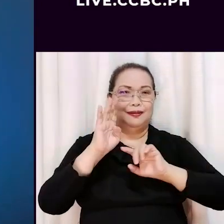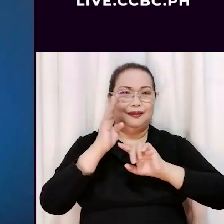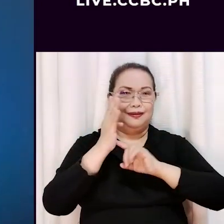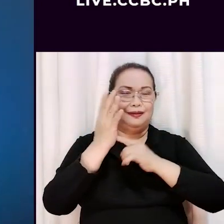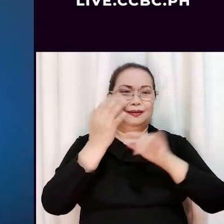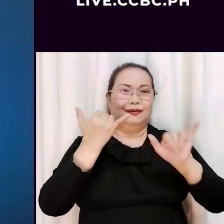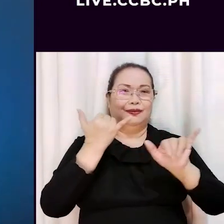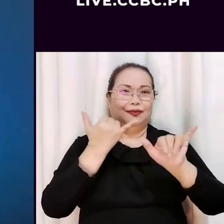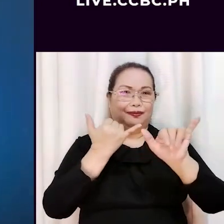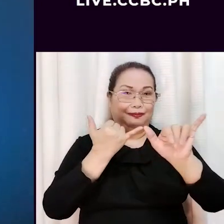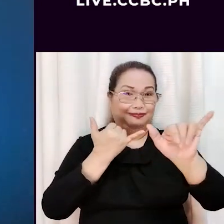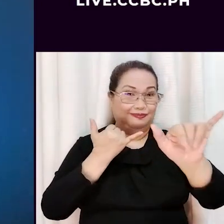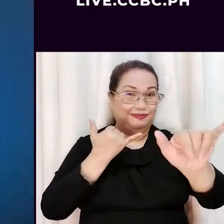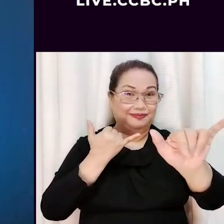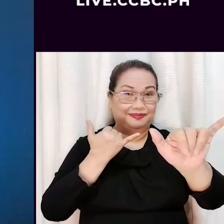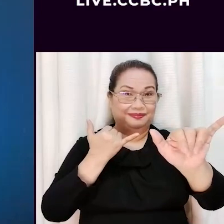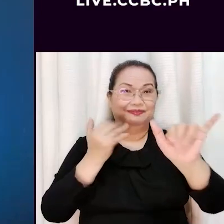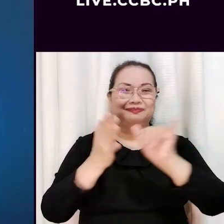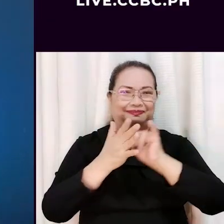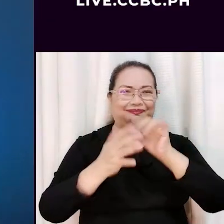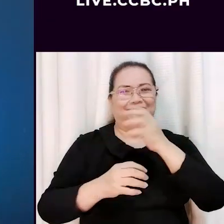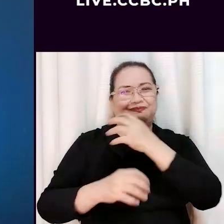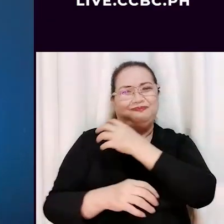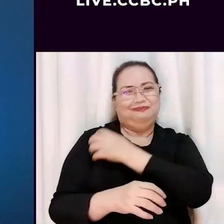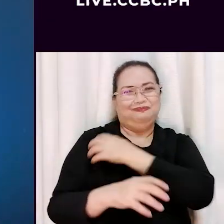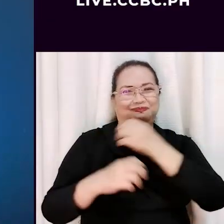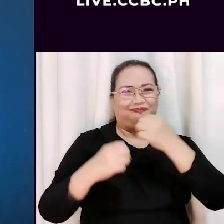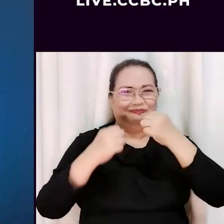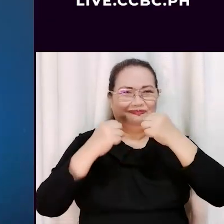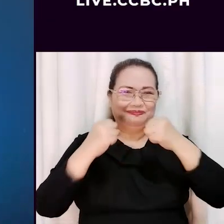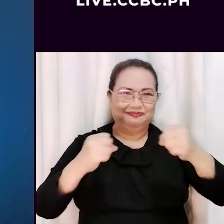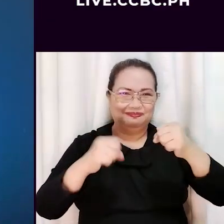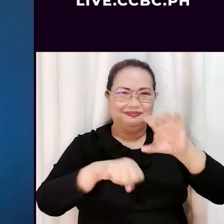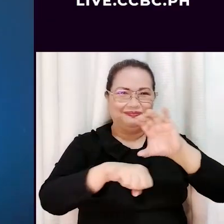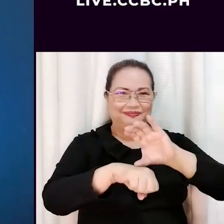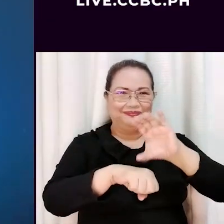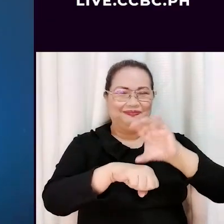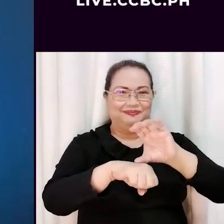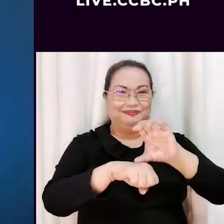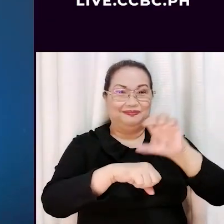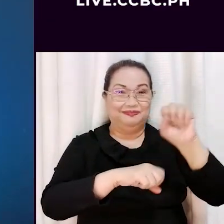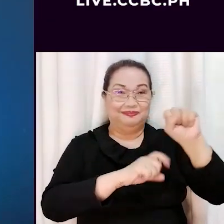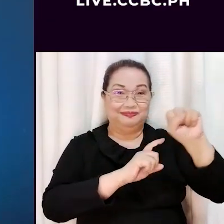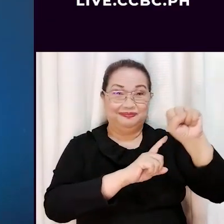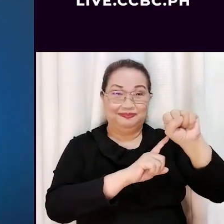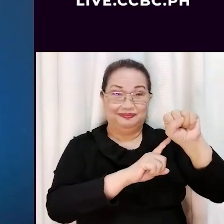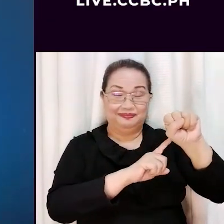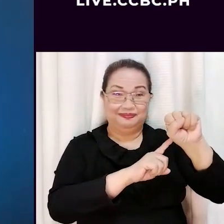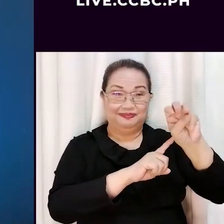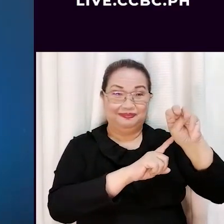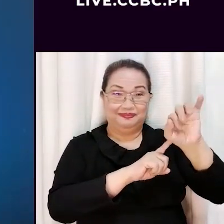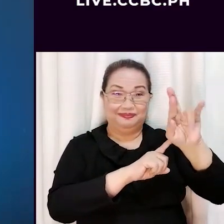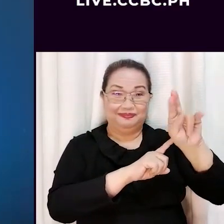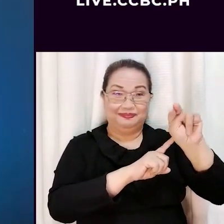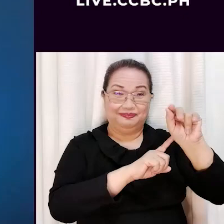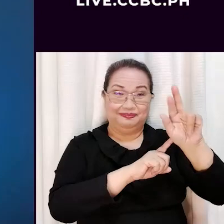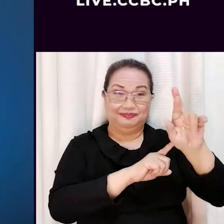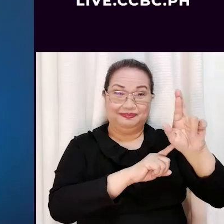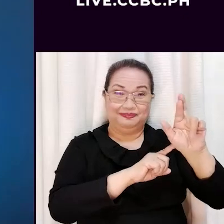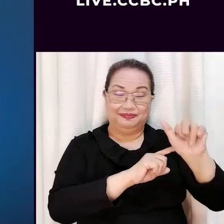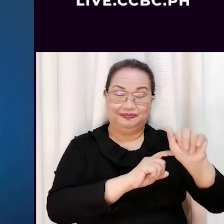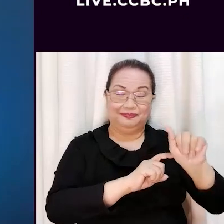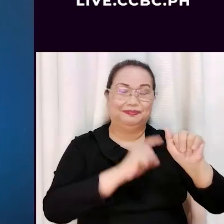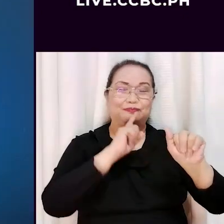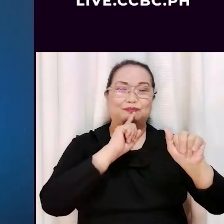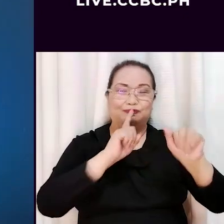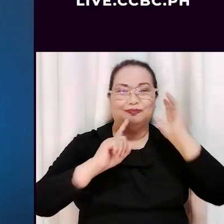Omega. Powerful. And this is going to be a powerful title for the church in Smyrna, because that's the basis for explaining what they were going